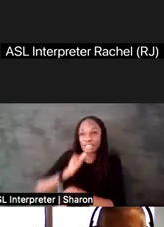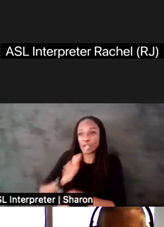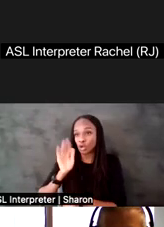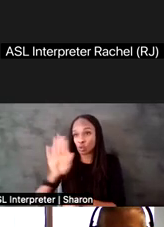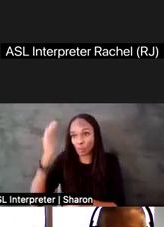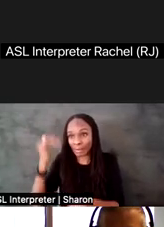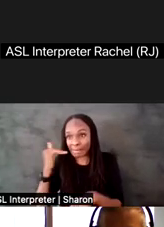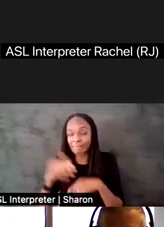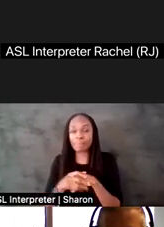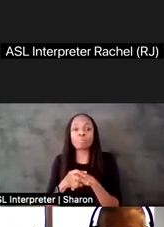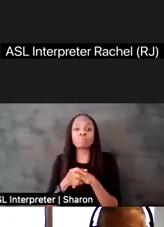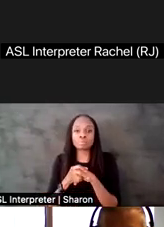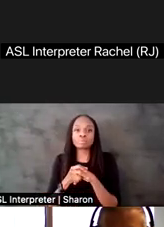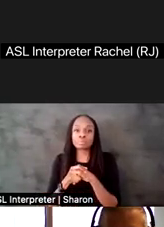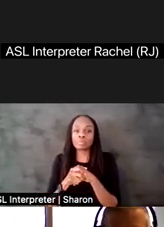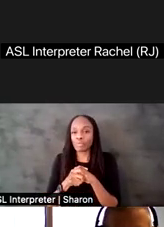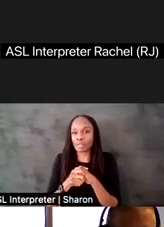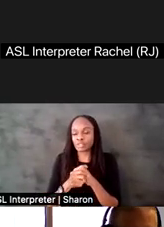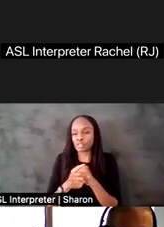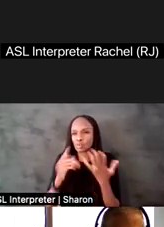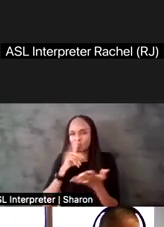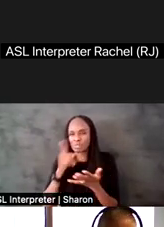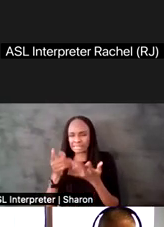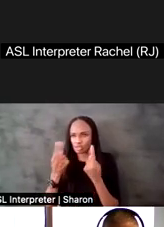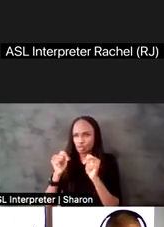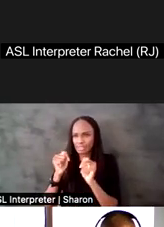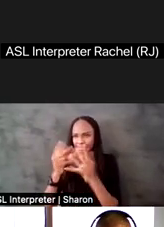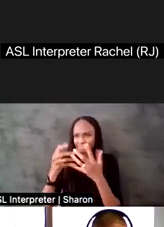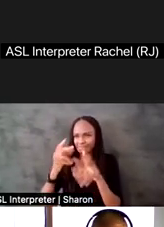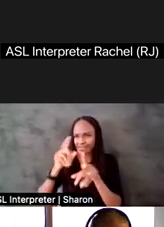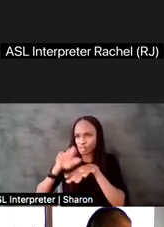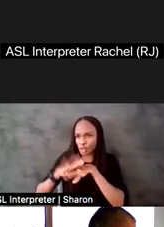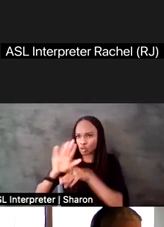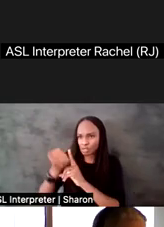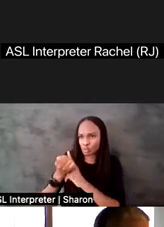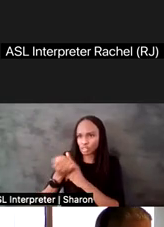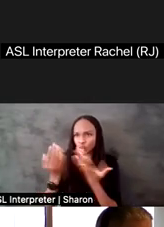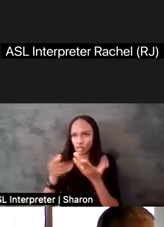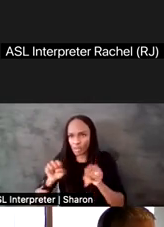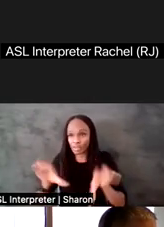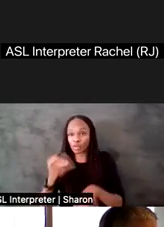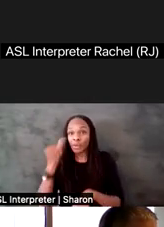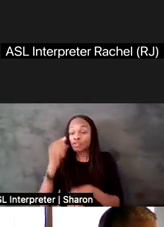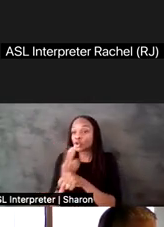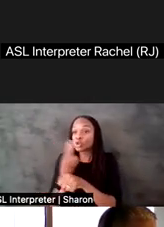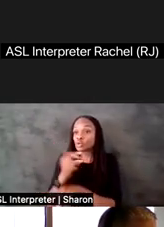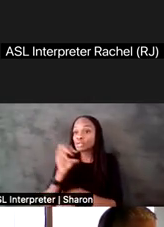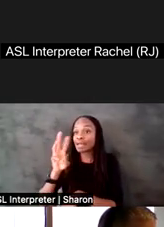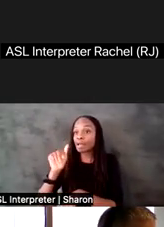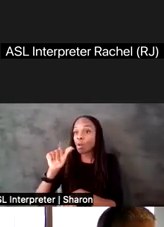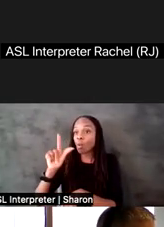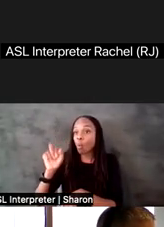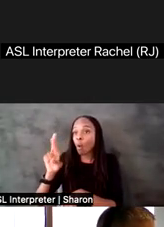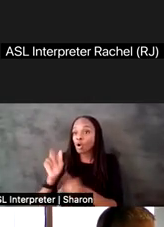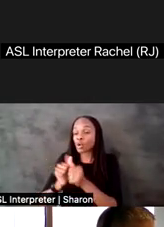to your own situation and capabilities. And that's similar if you're using a walker that has wheels and a brake,